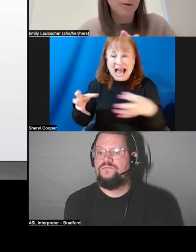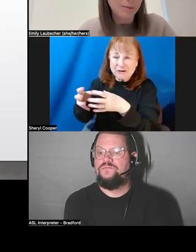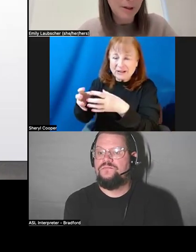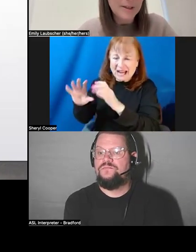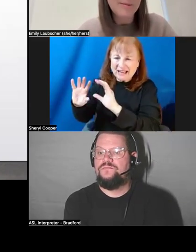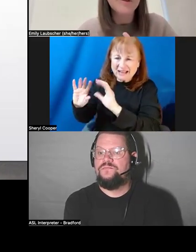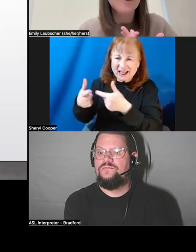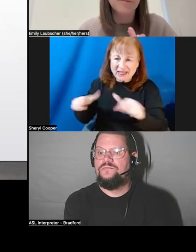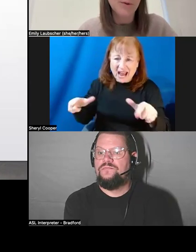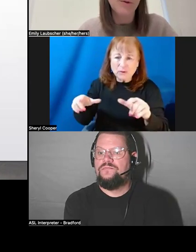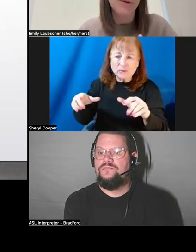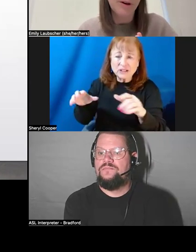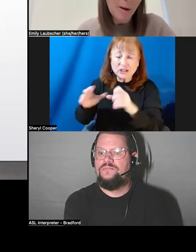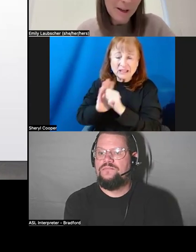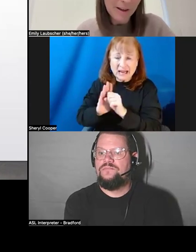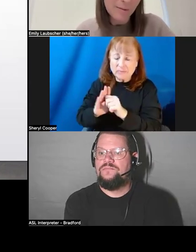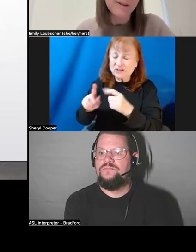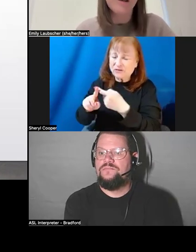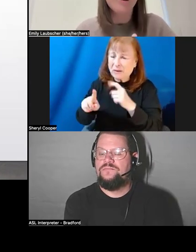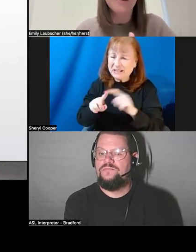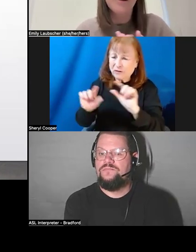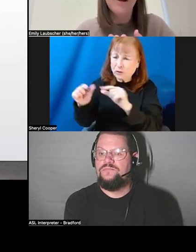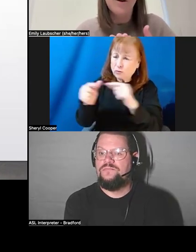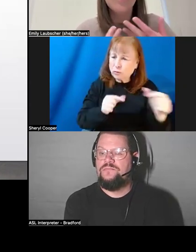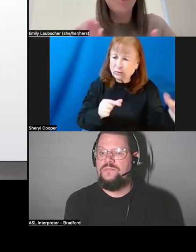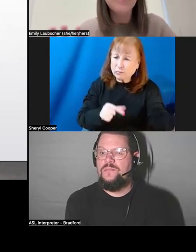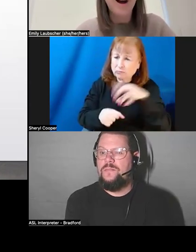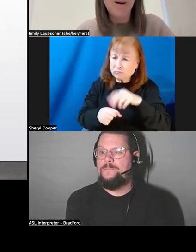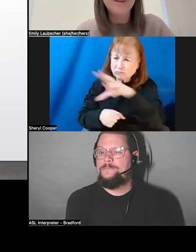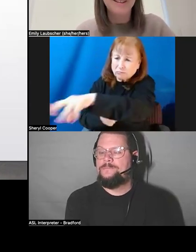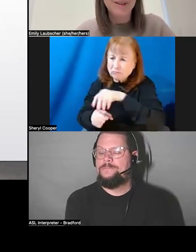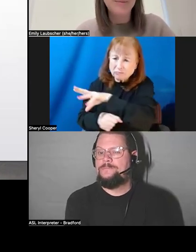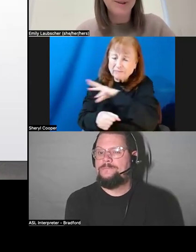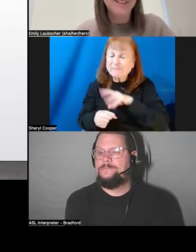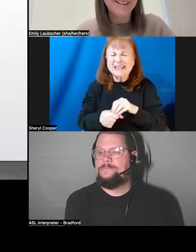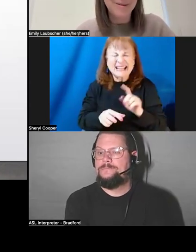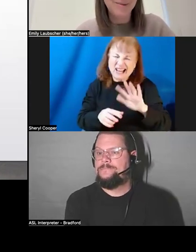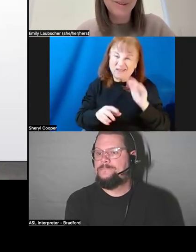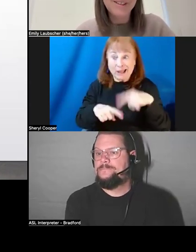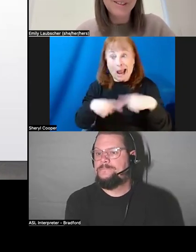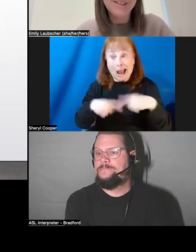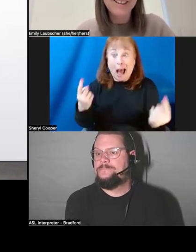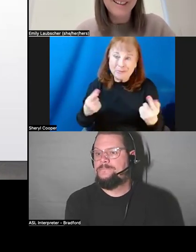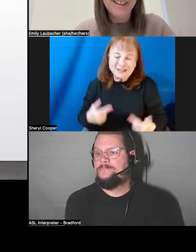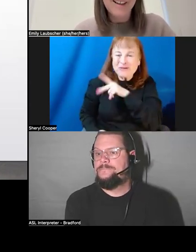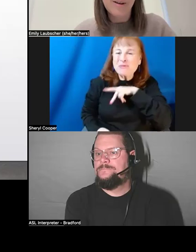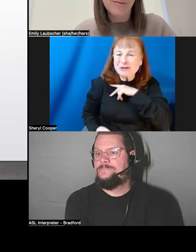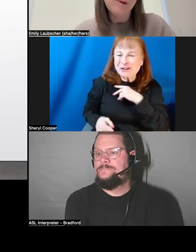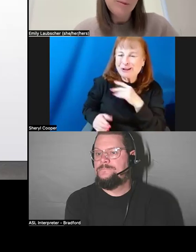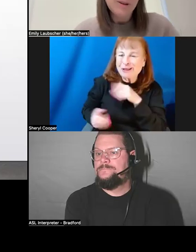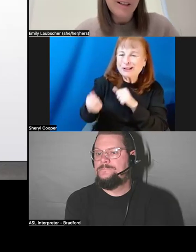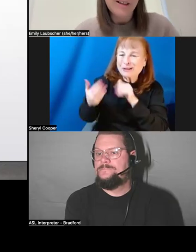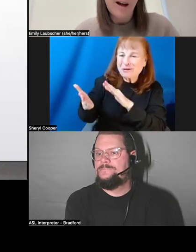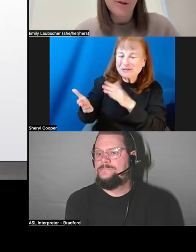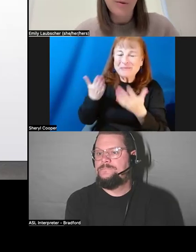across a group of participants, most of whom are not beginning communicators, which is almost the opposite of this personalized approach. We might